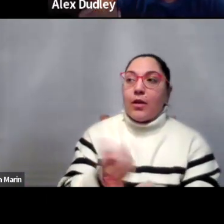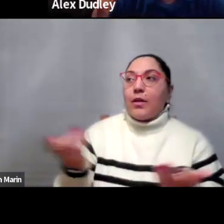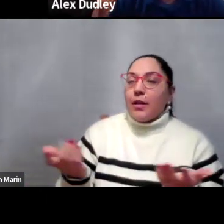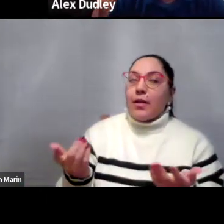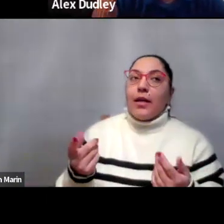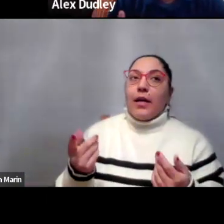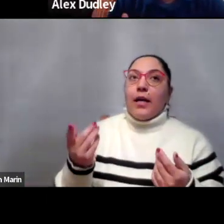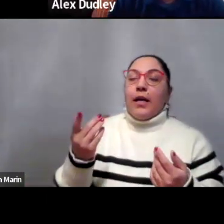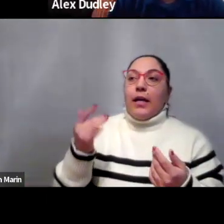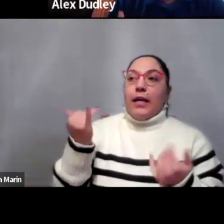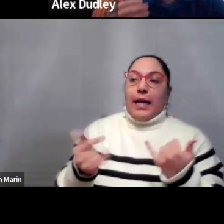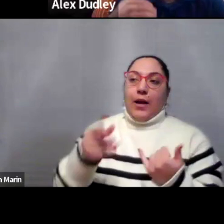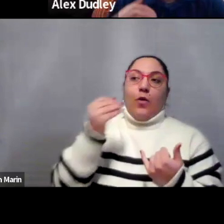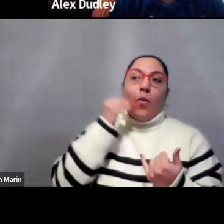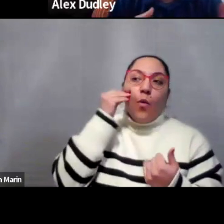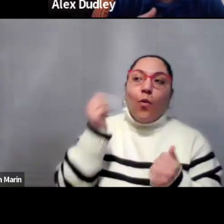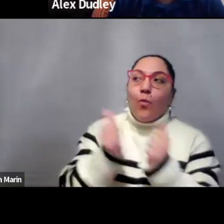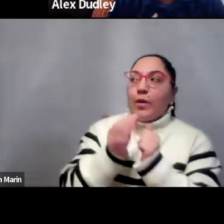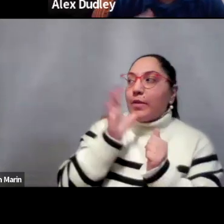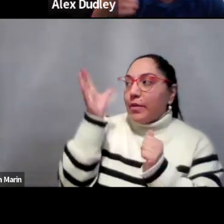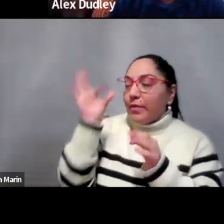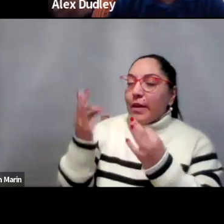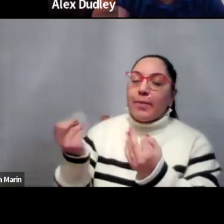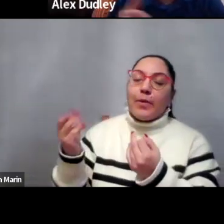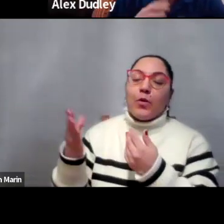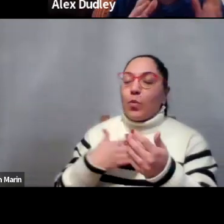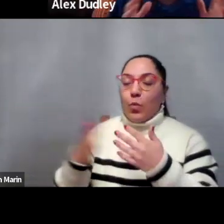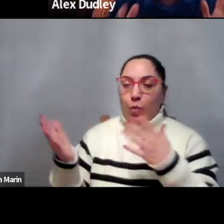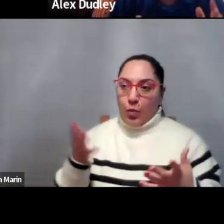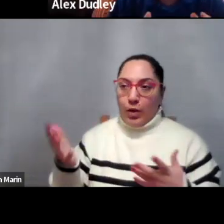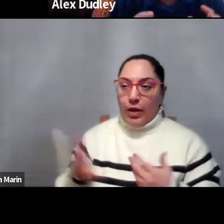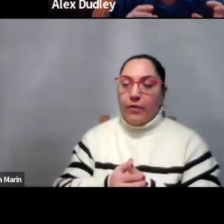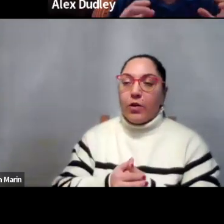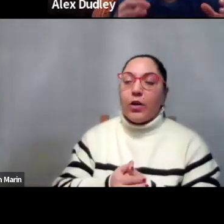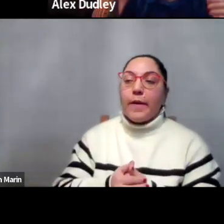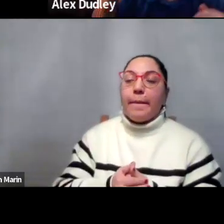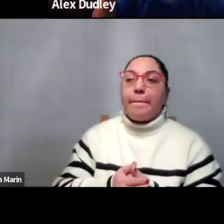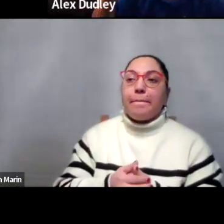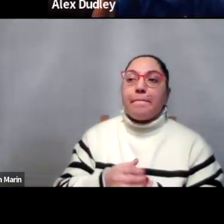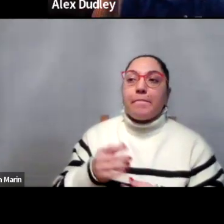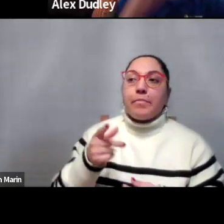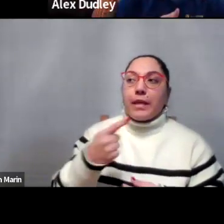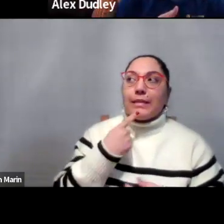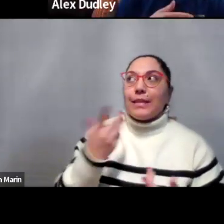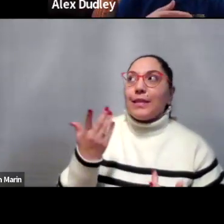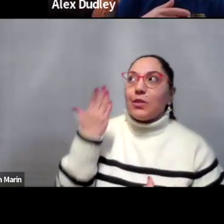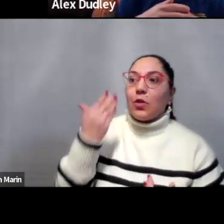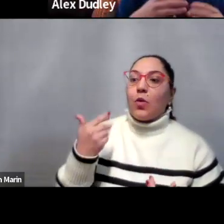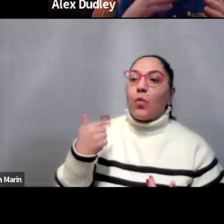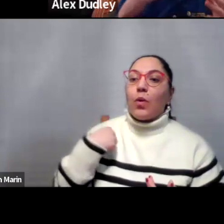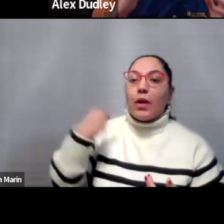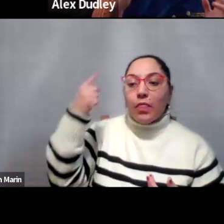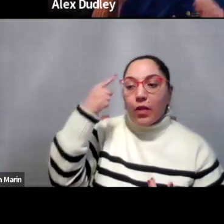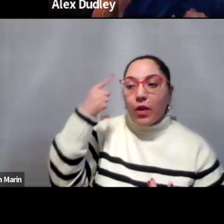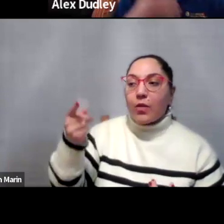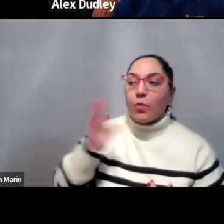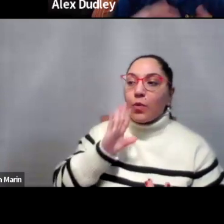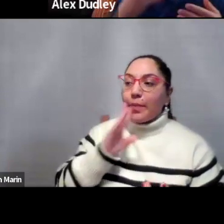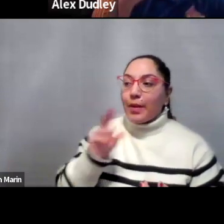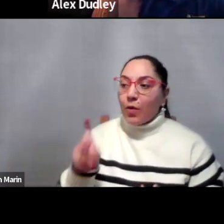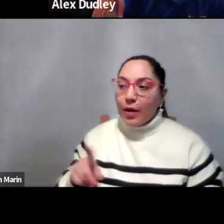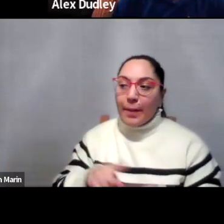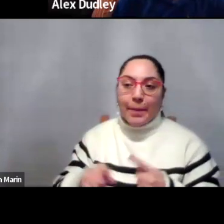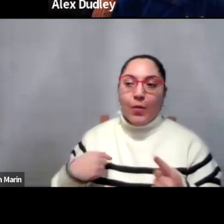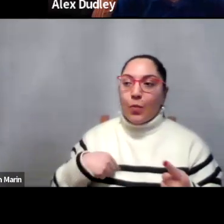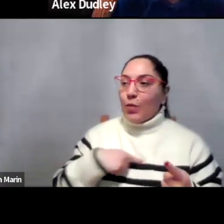graduate and they're at home with mom and dad, or mom or dad or auntie or whoever, and they say, we thought we were going to be okay. We're not